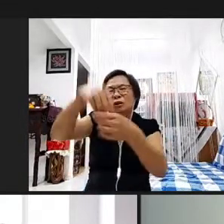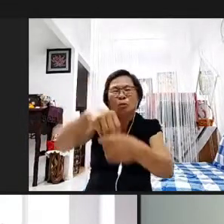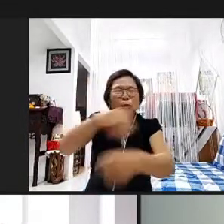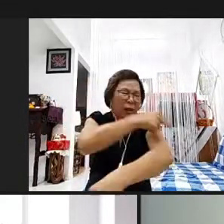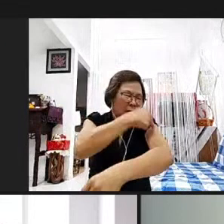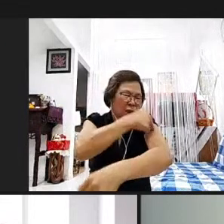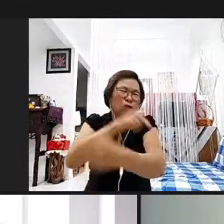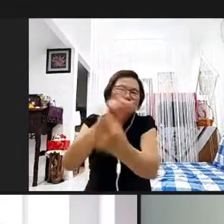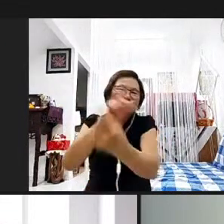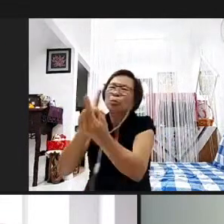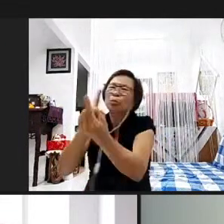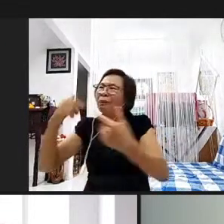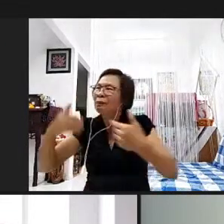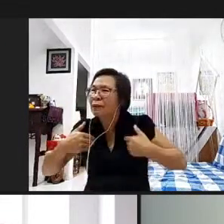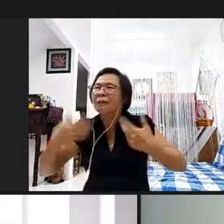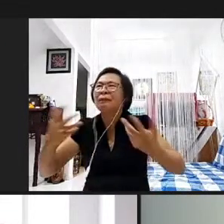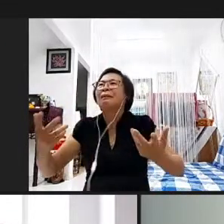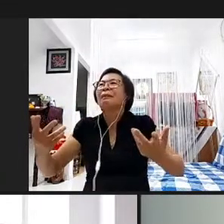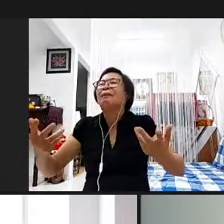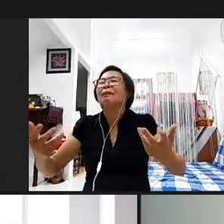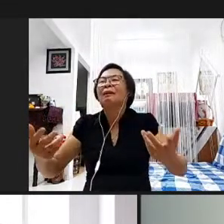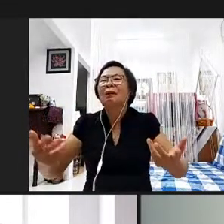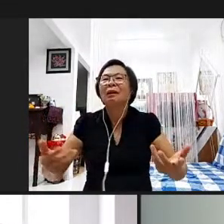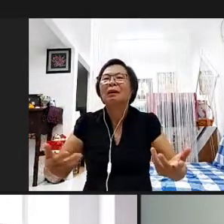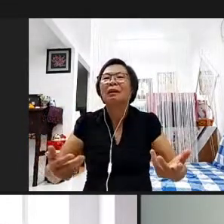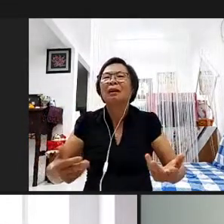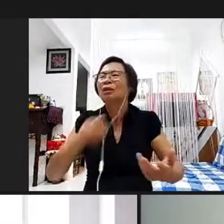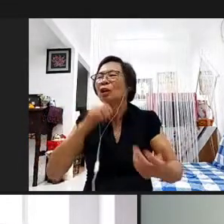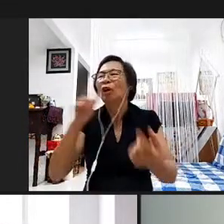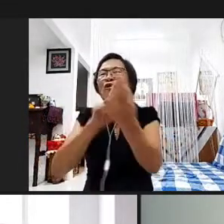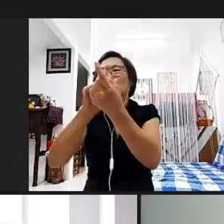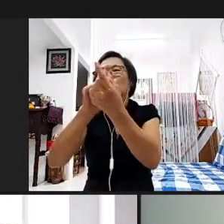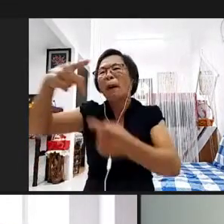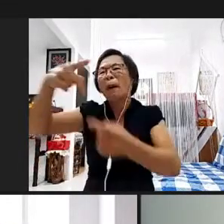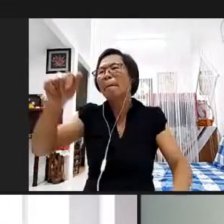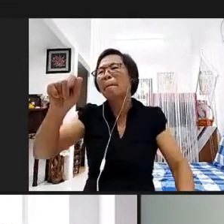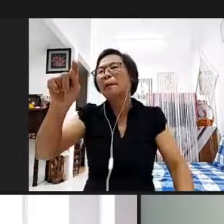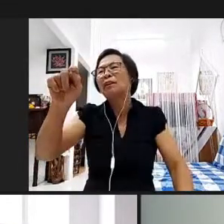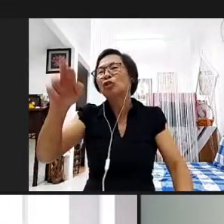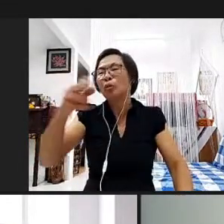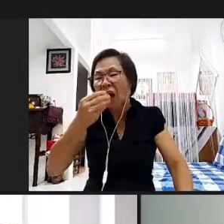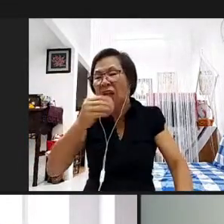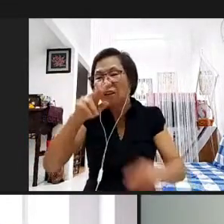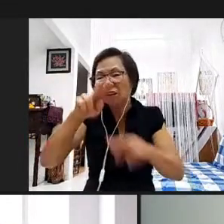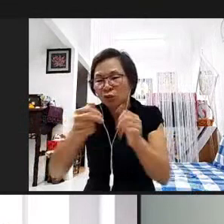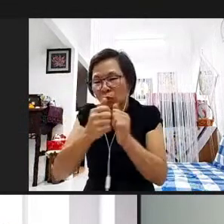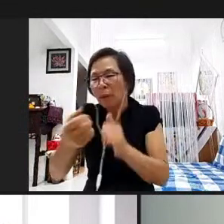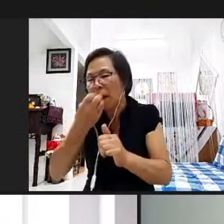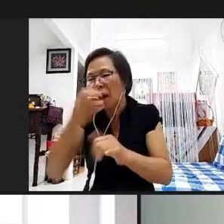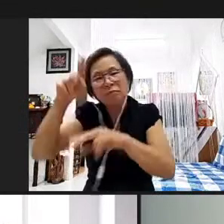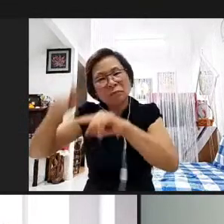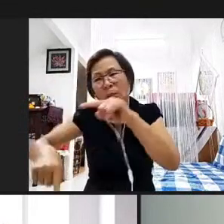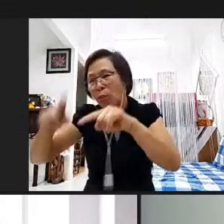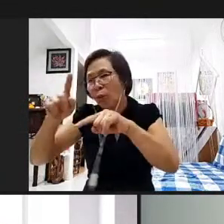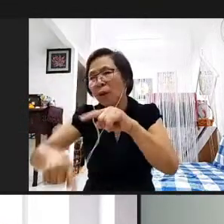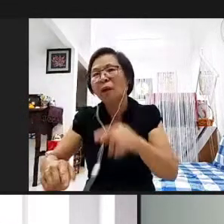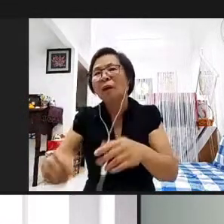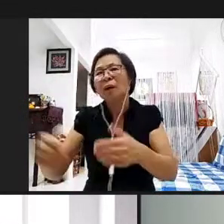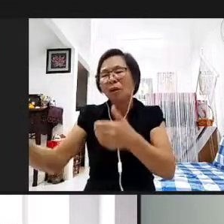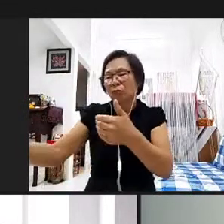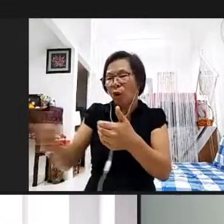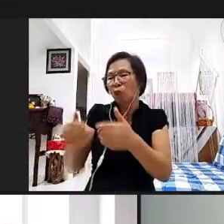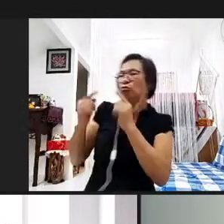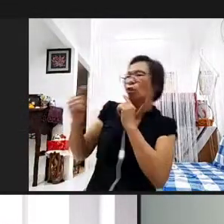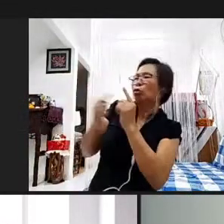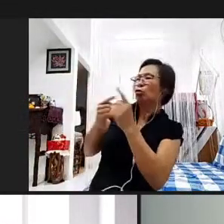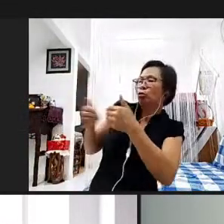them in the pantry. You cannot sit together and eat, you cannot go so near to talk.